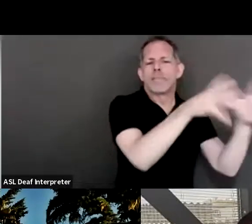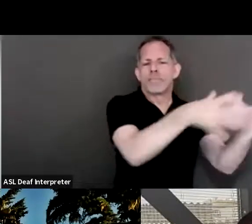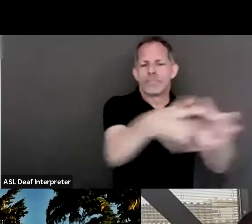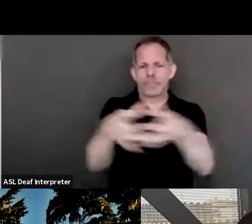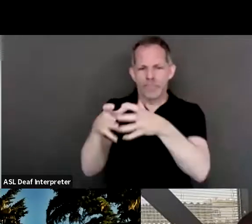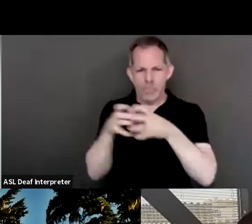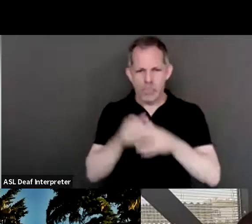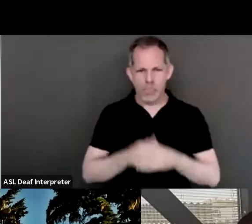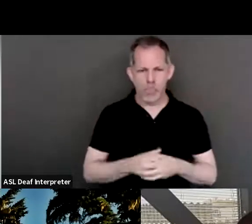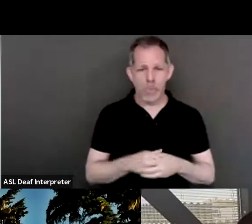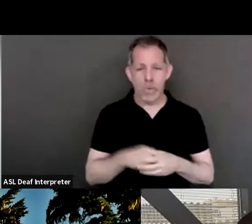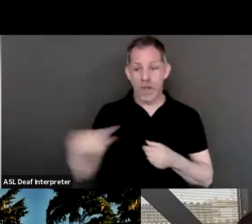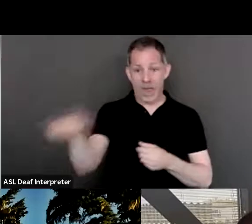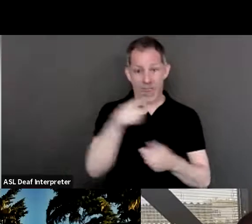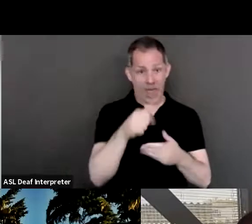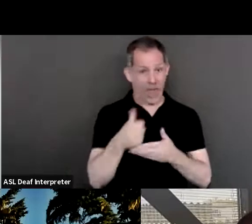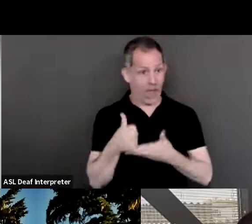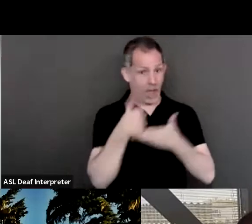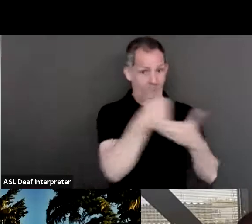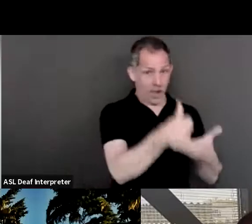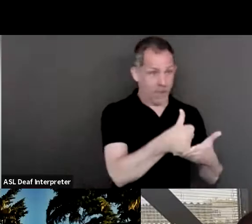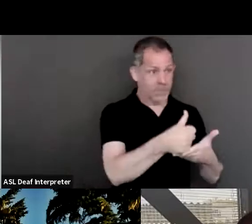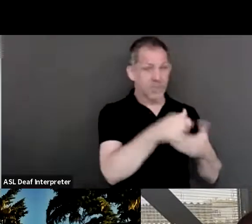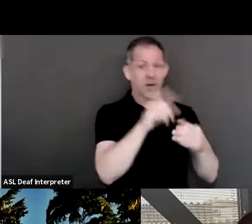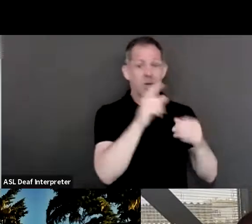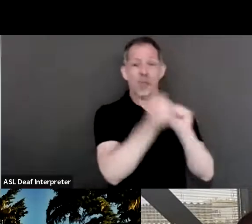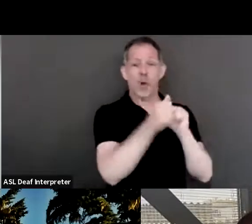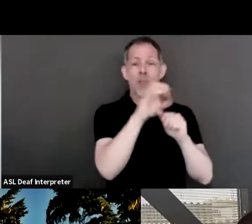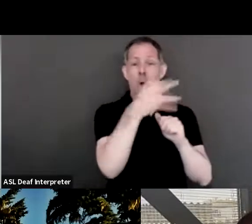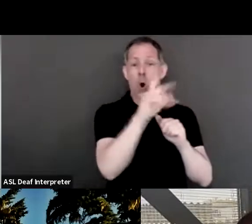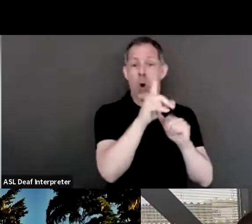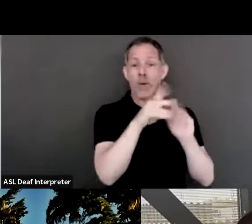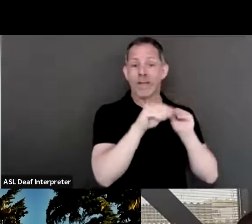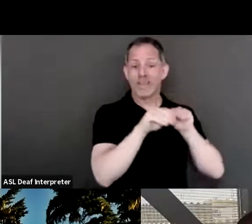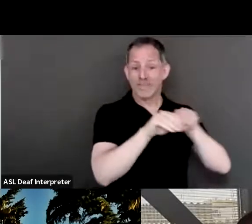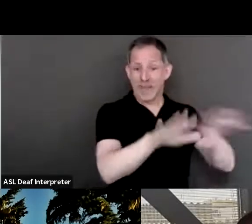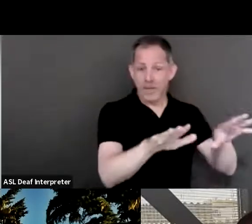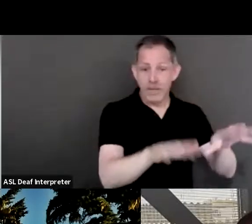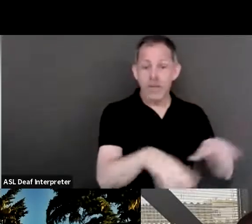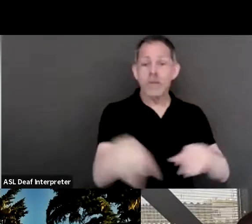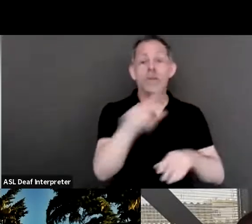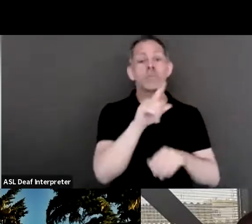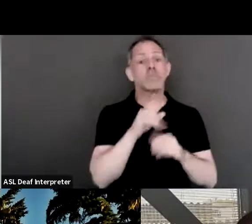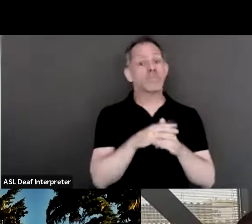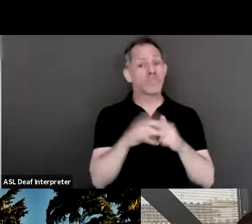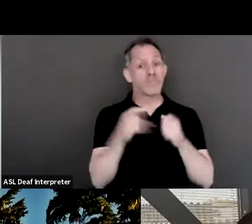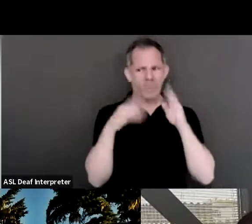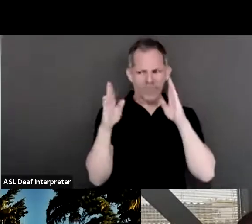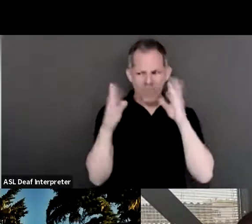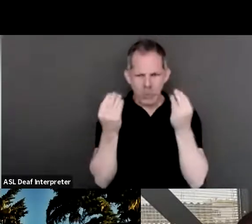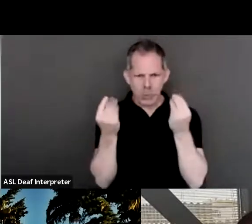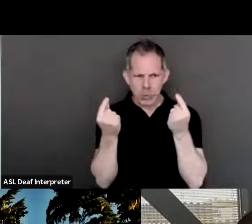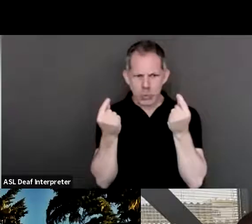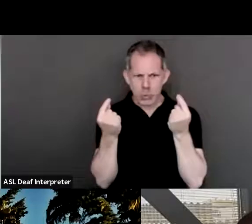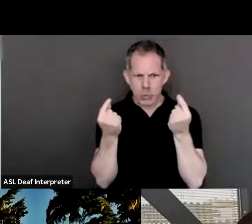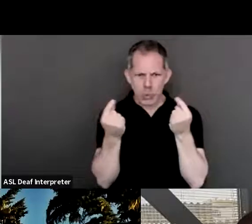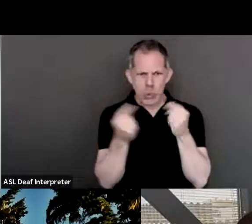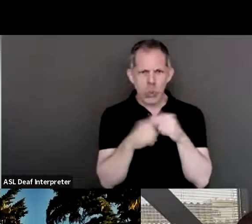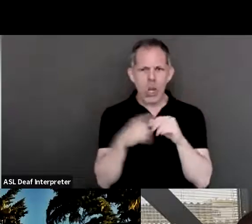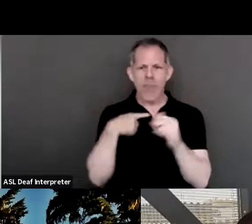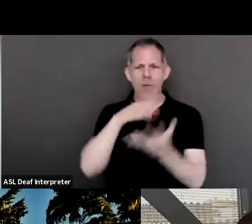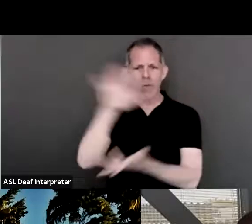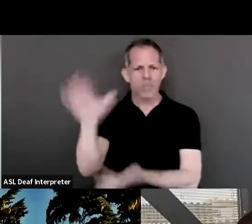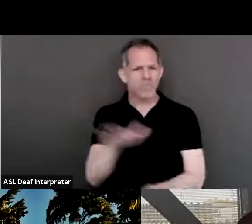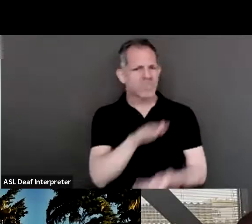So some of the opioid response work actually informed some of the things that we did during the COVID pandemic. Many of the people